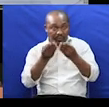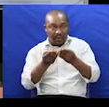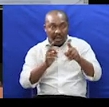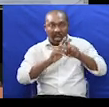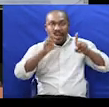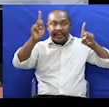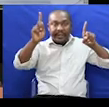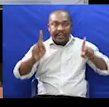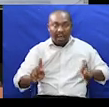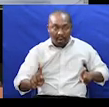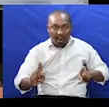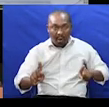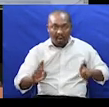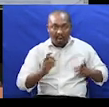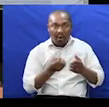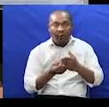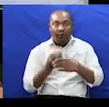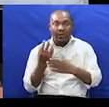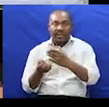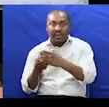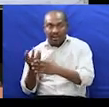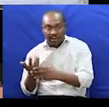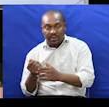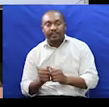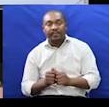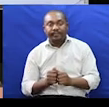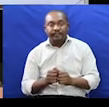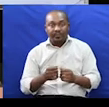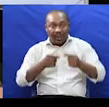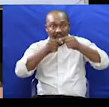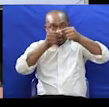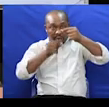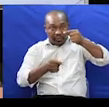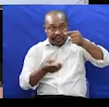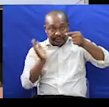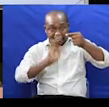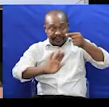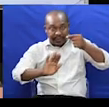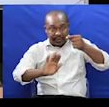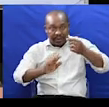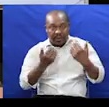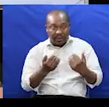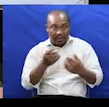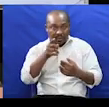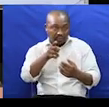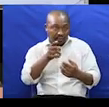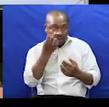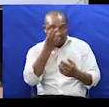already titrated acid and base. I got the result, which I'm going to use to find